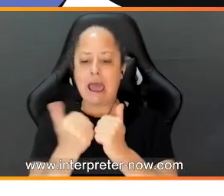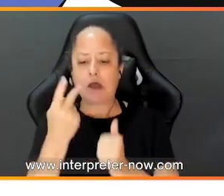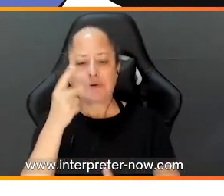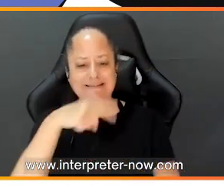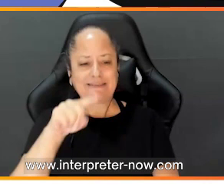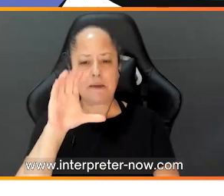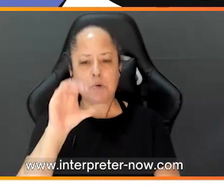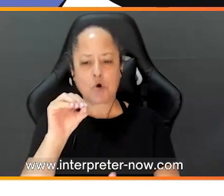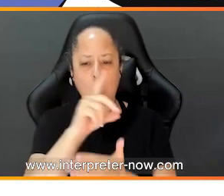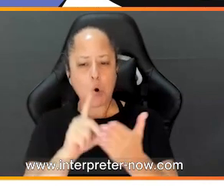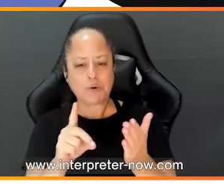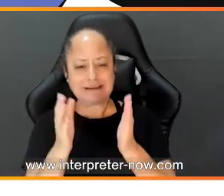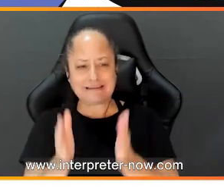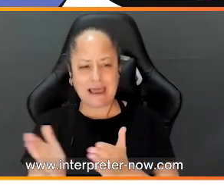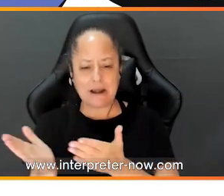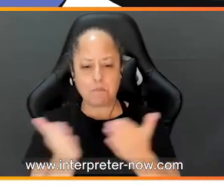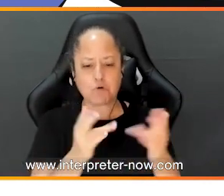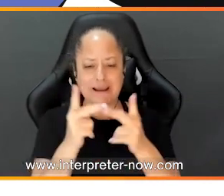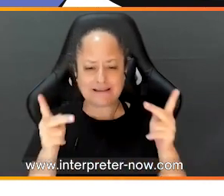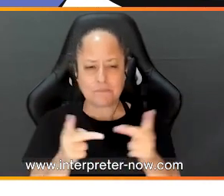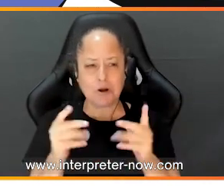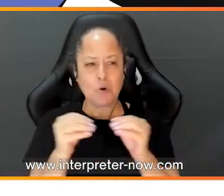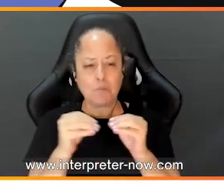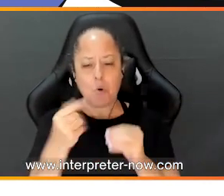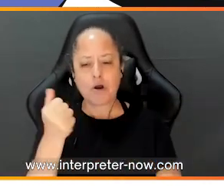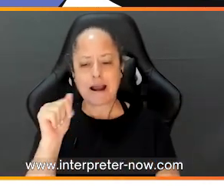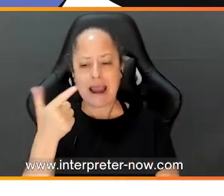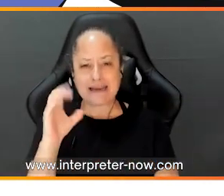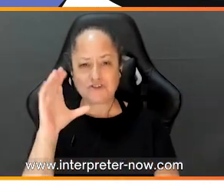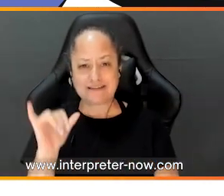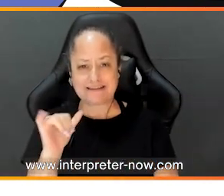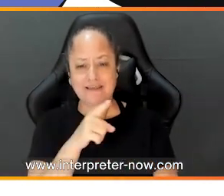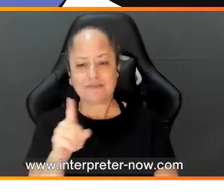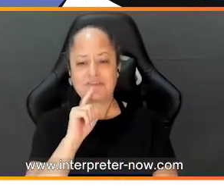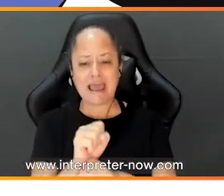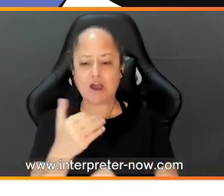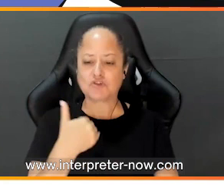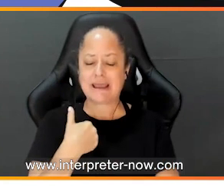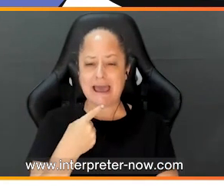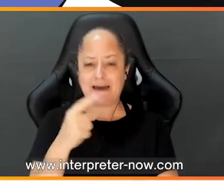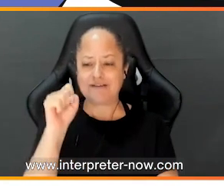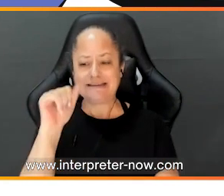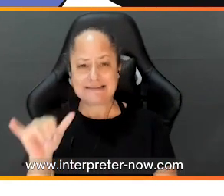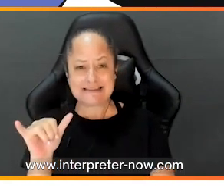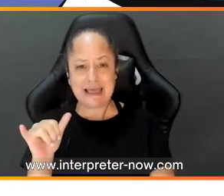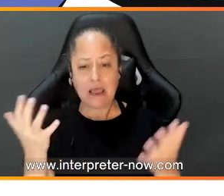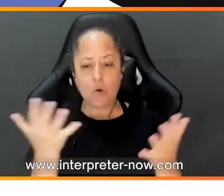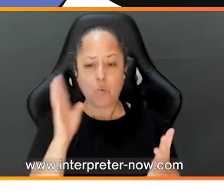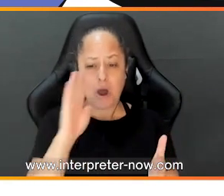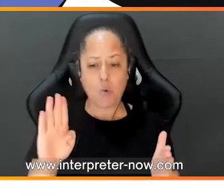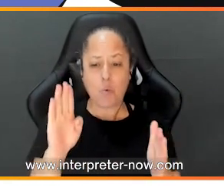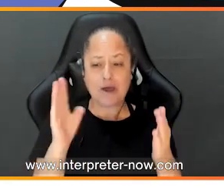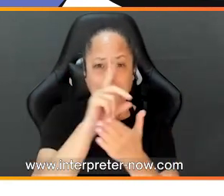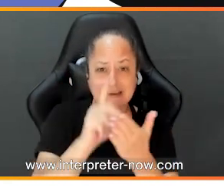the goal is to design something that as many people can benefit from. There is a wealth of knowledge that should be